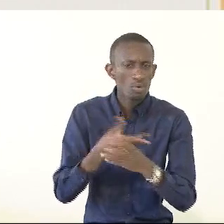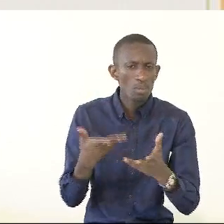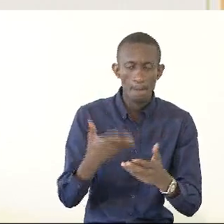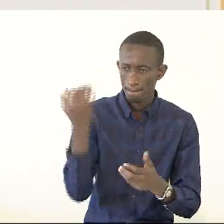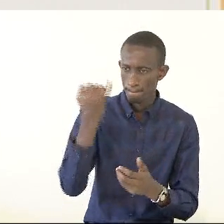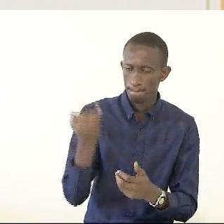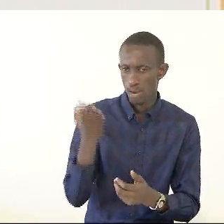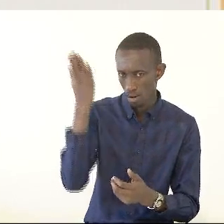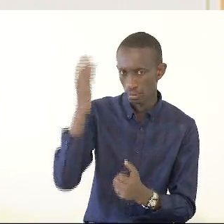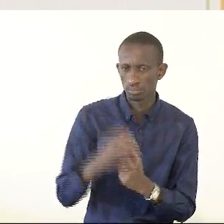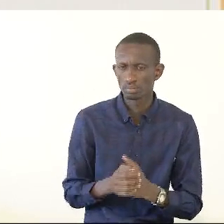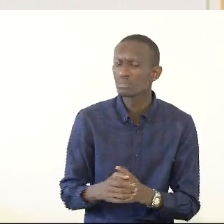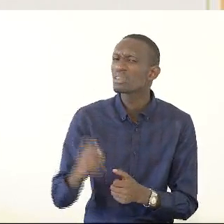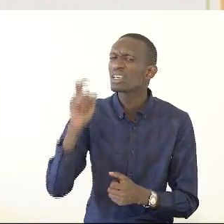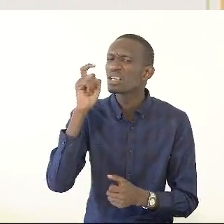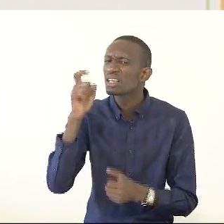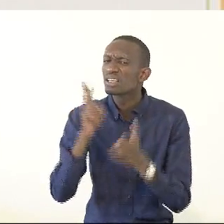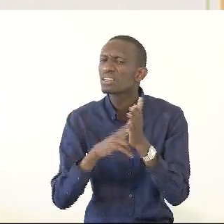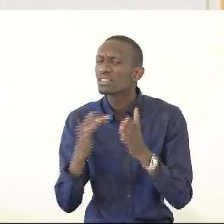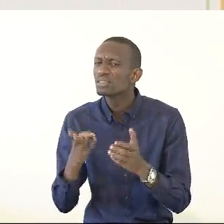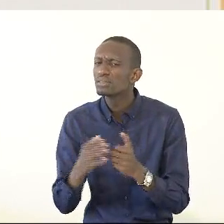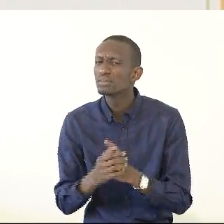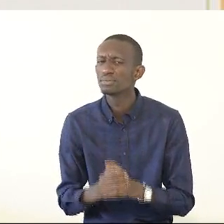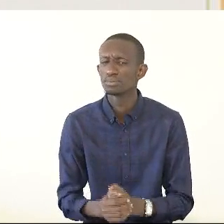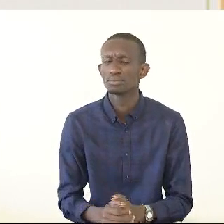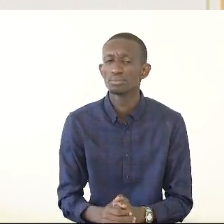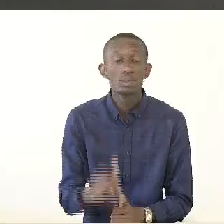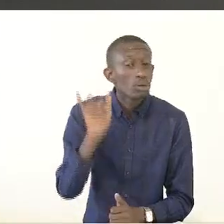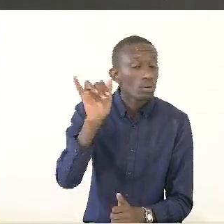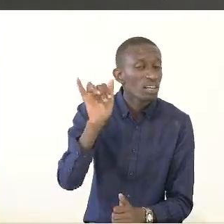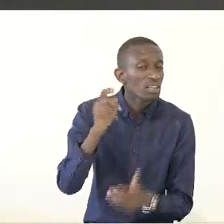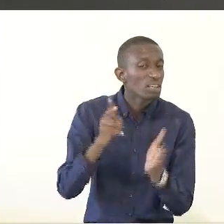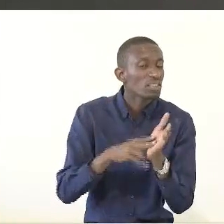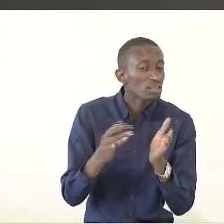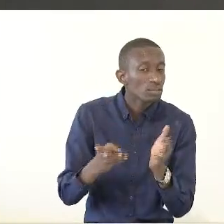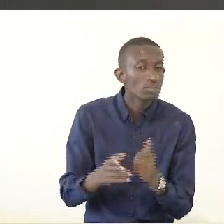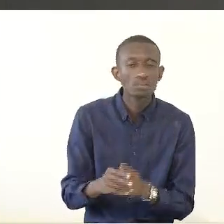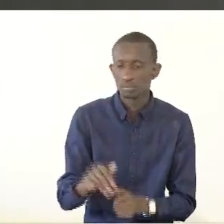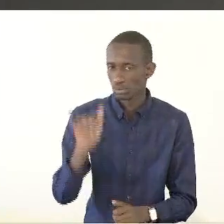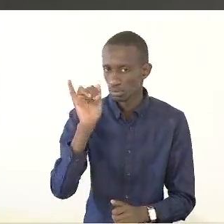graph. What is y equals 4? Y equals 4 is here.